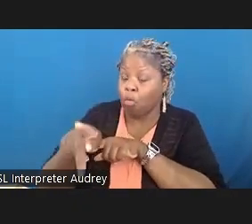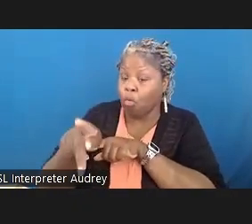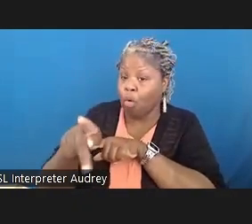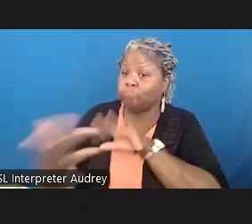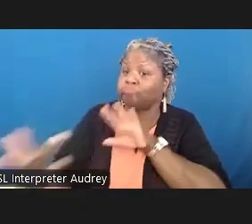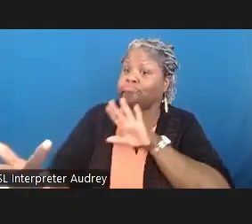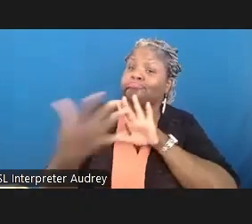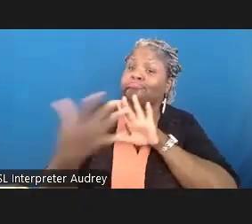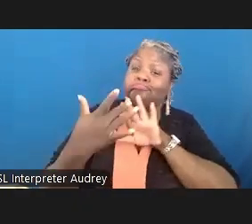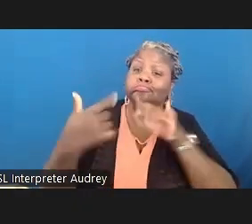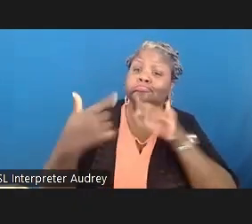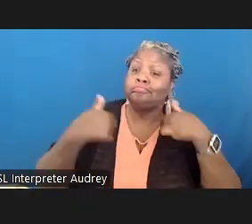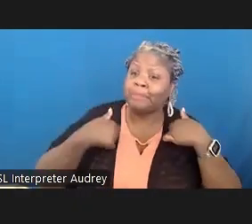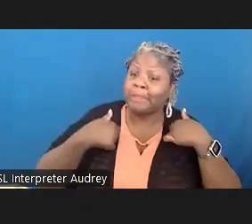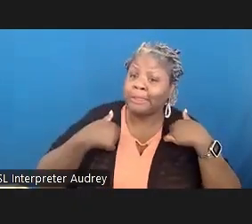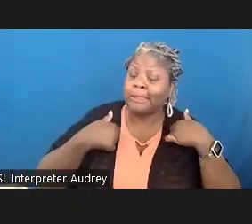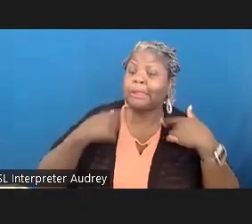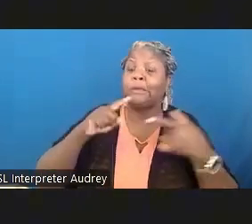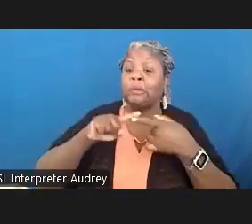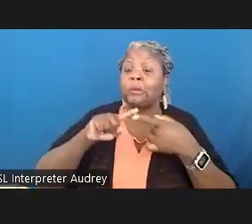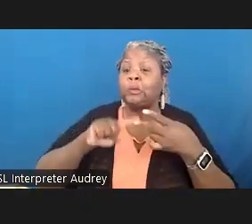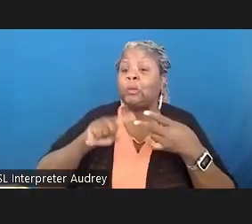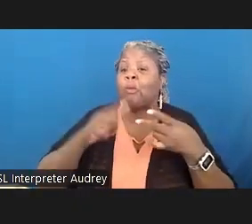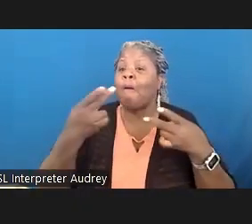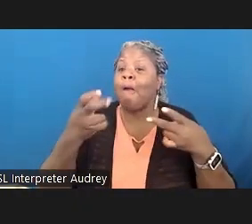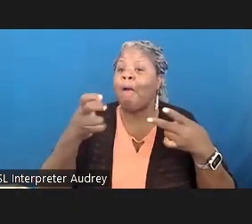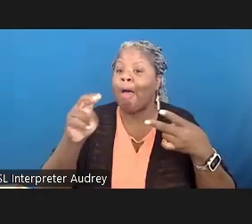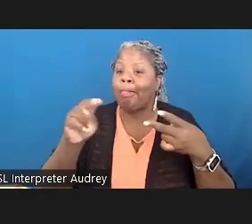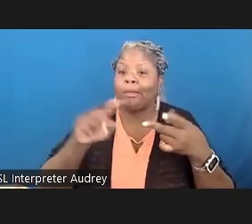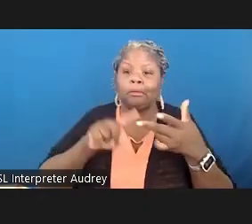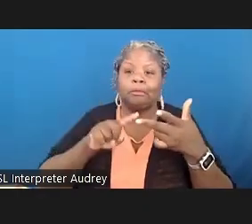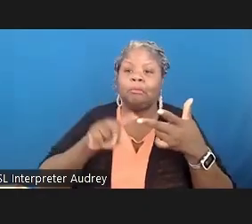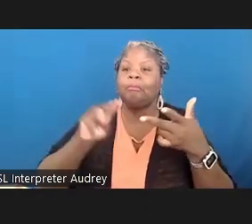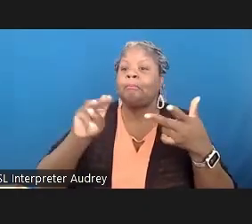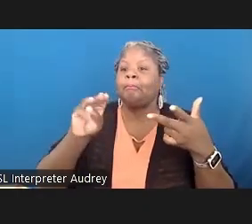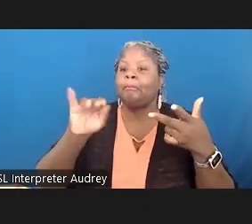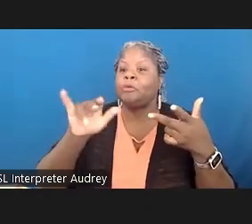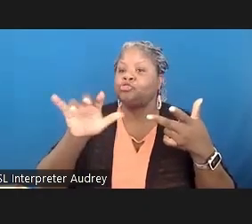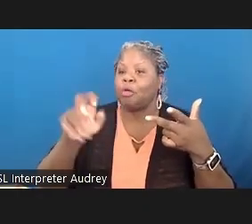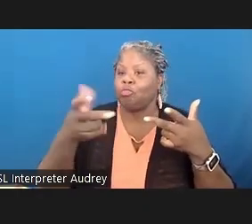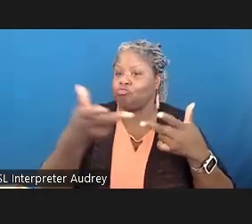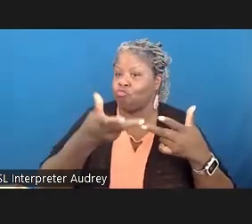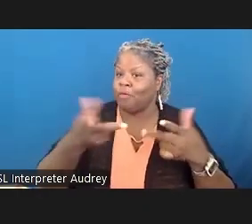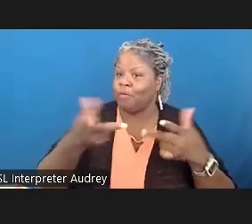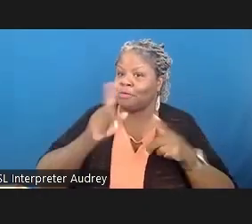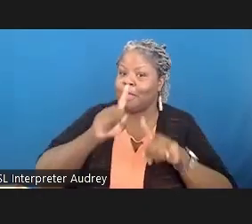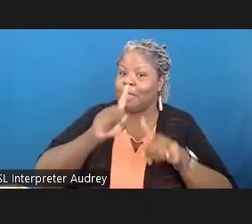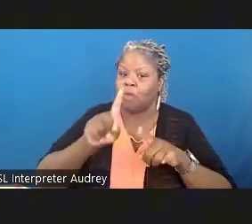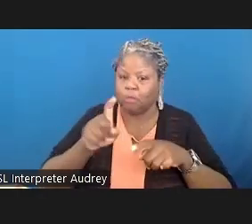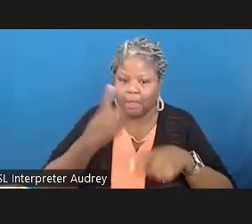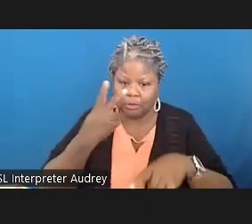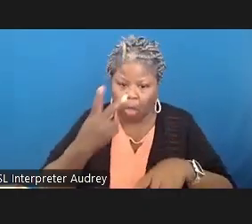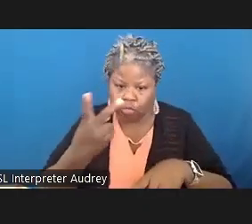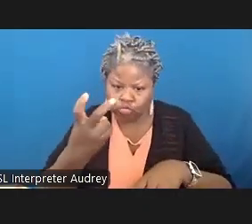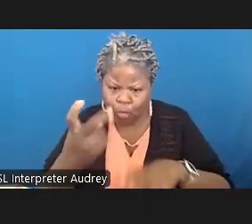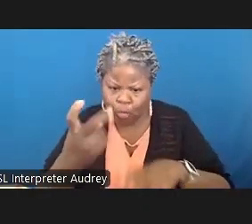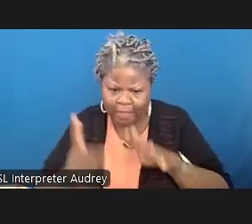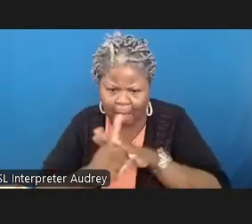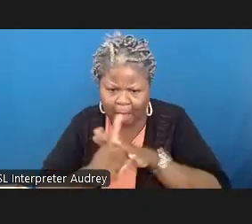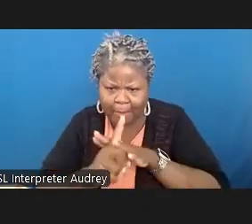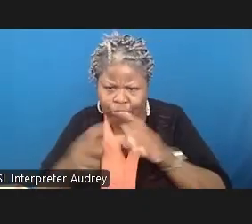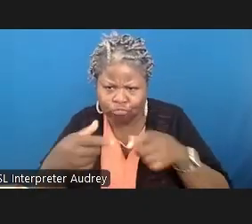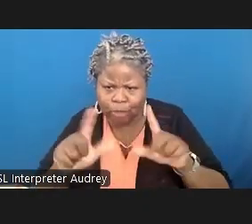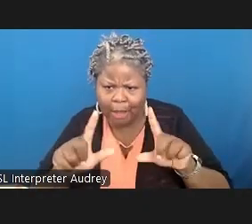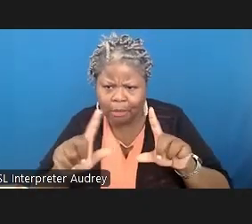reach out to me or to Helen or to Michelle, and we would be more than welcome to answer any questions. Wait, I just seen two more things pop in the chat. Are